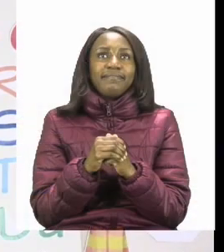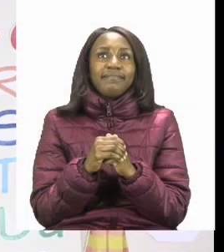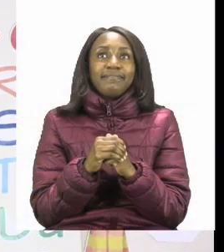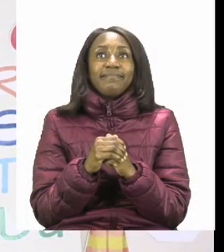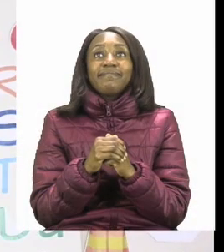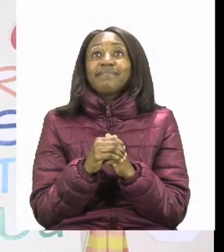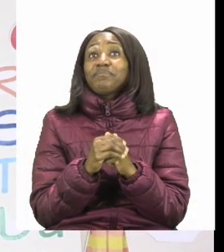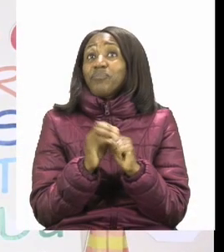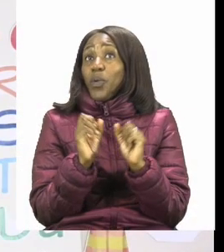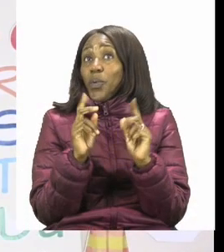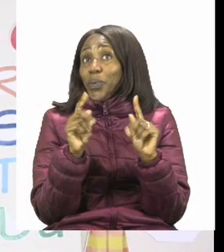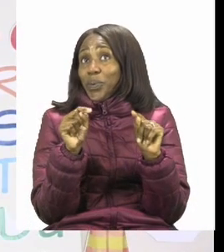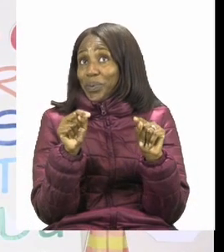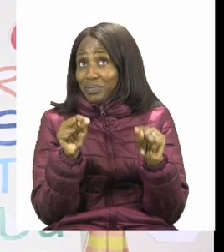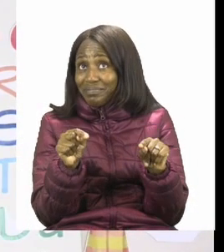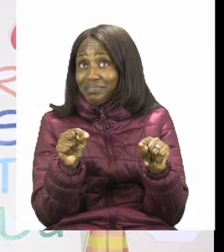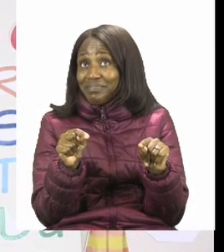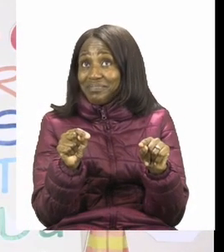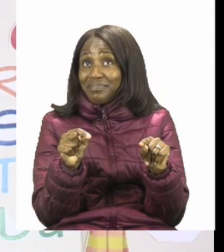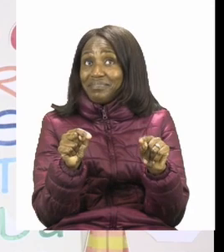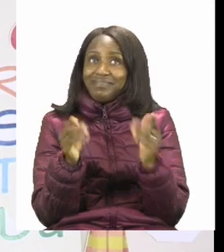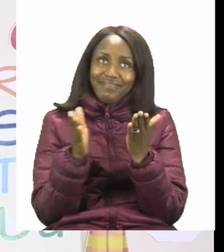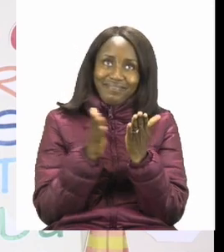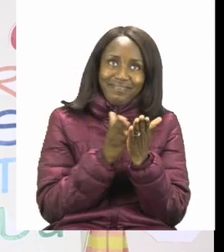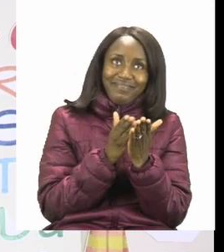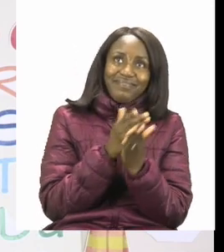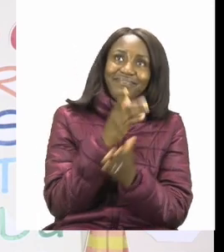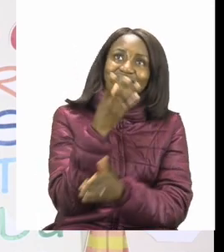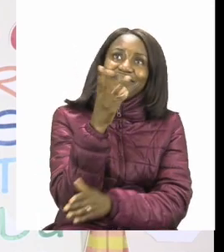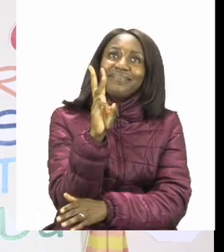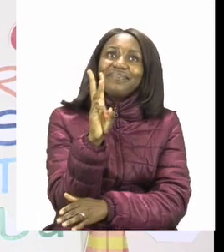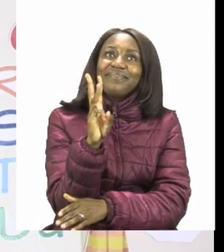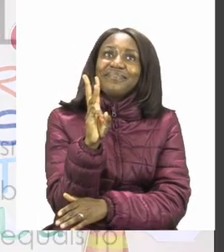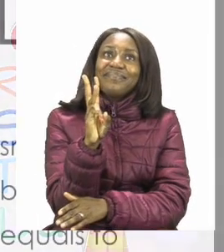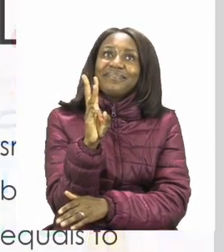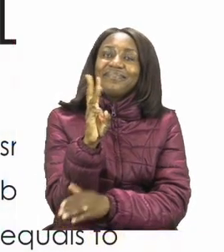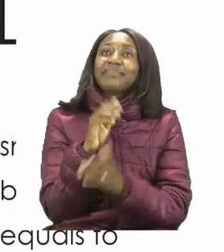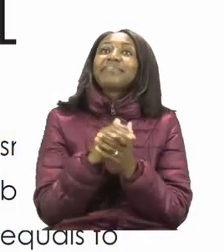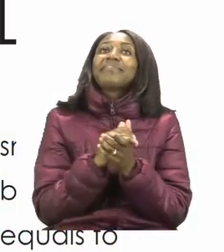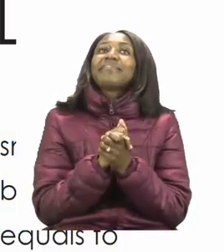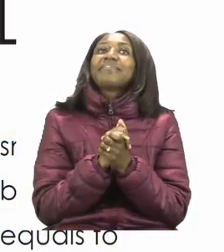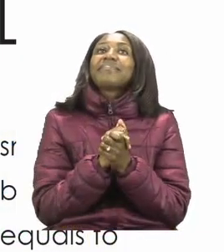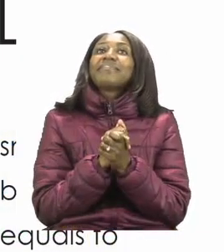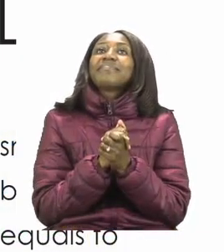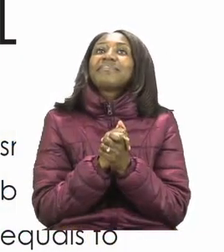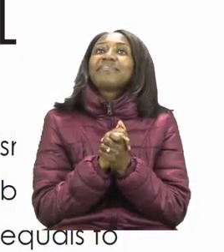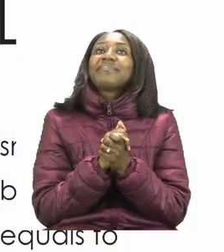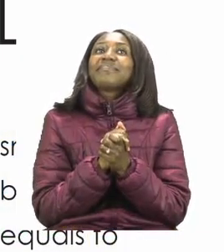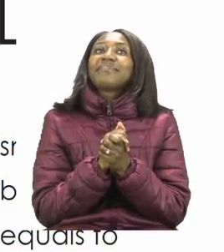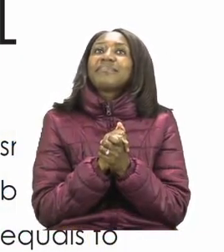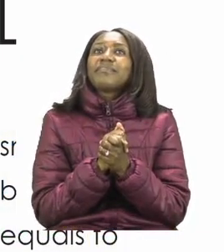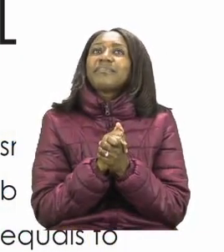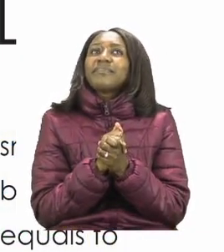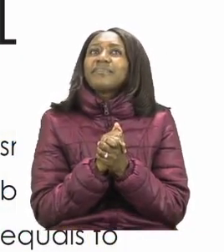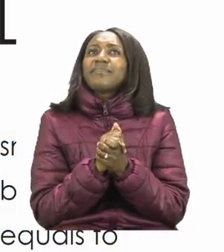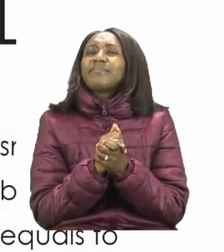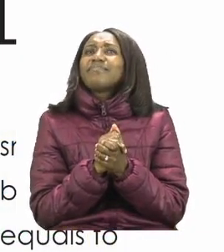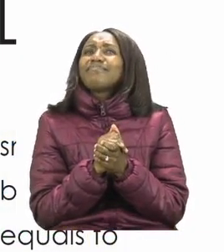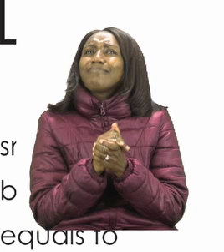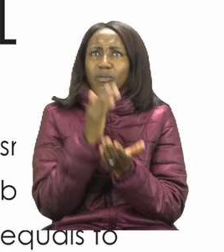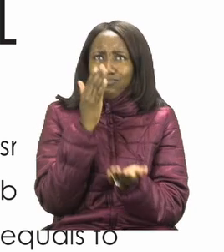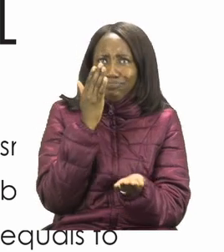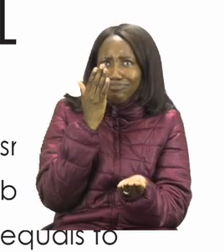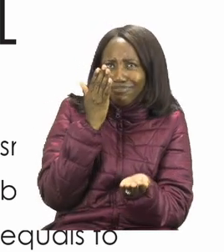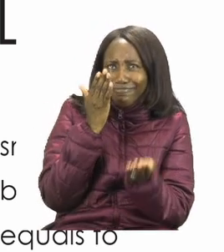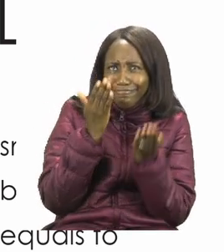For our lesson now, boys and girls, let's all turn to page 6. On page 6, we are going to be